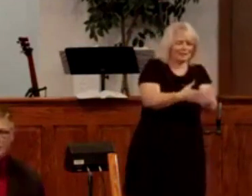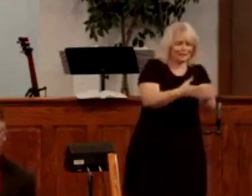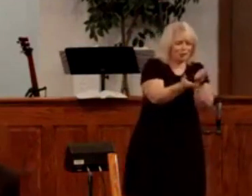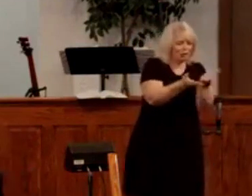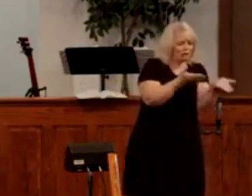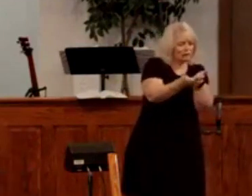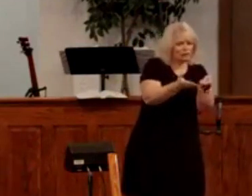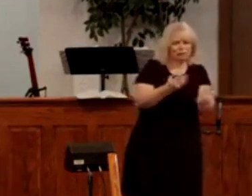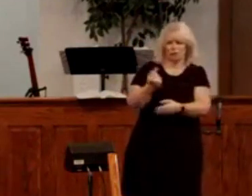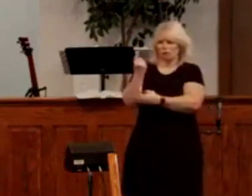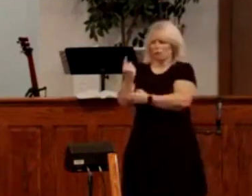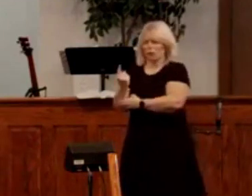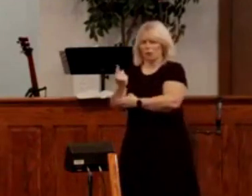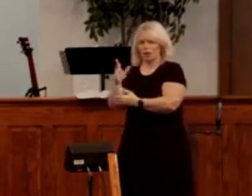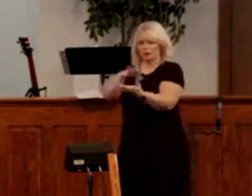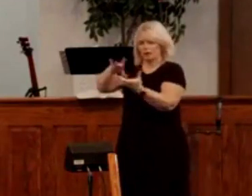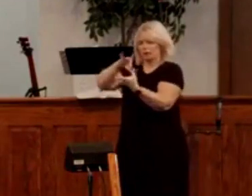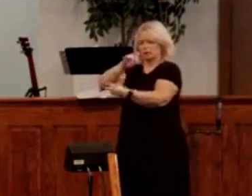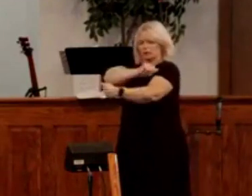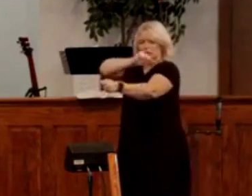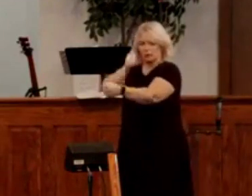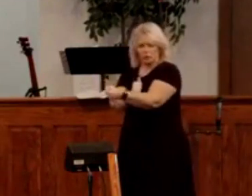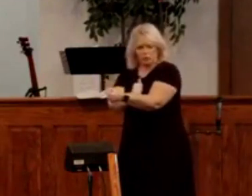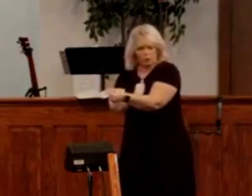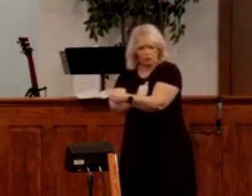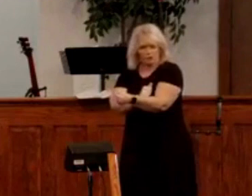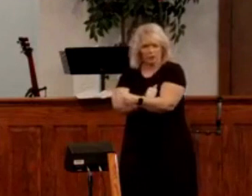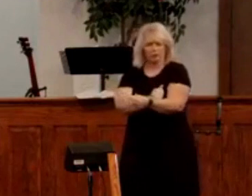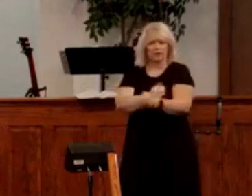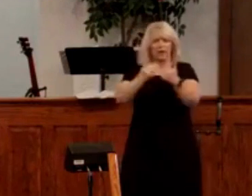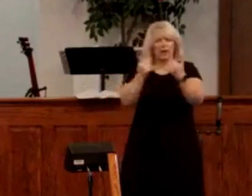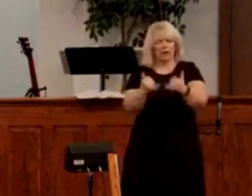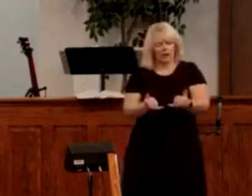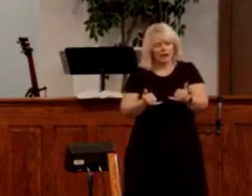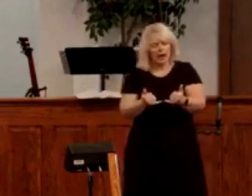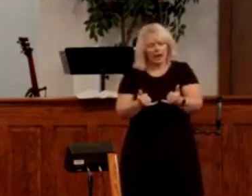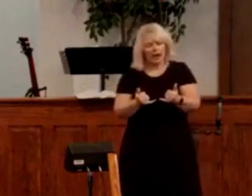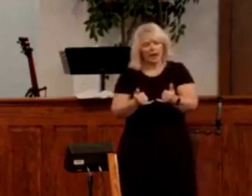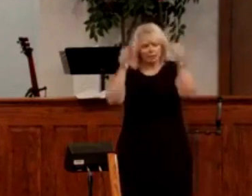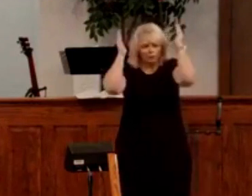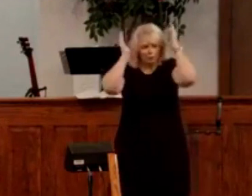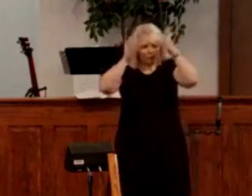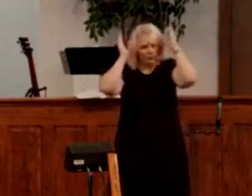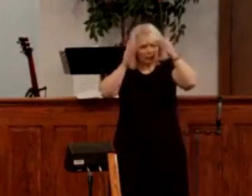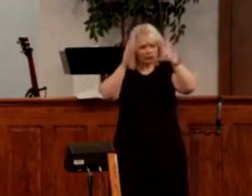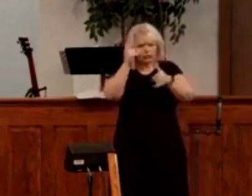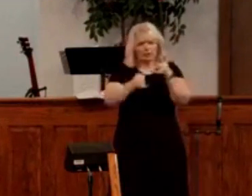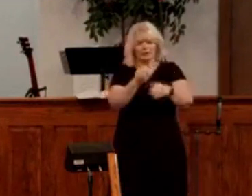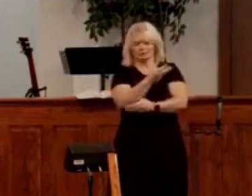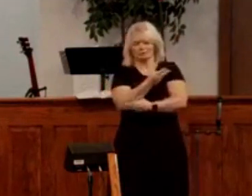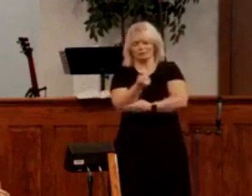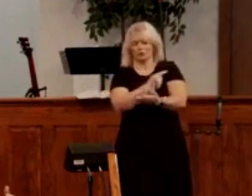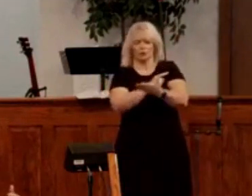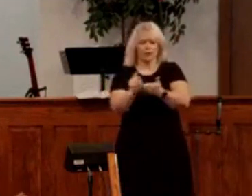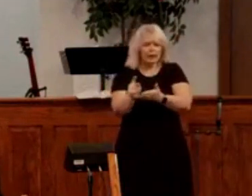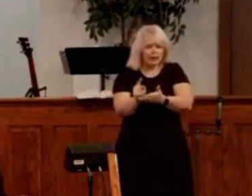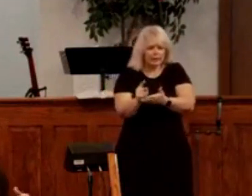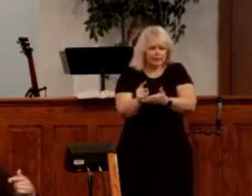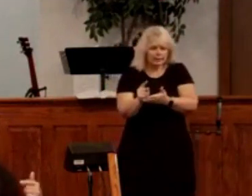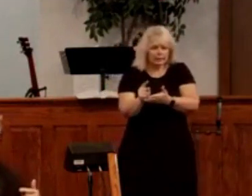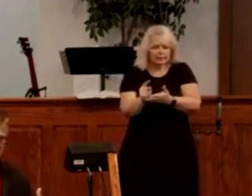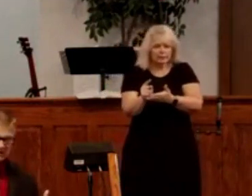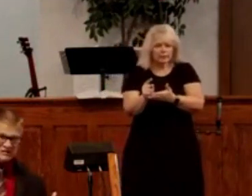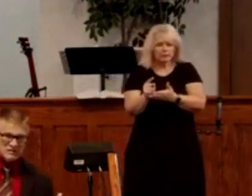service, and one is a spiritual authority. And now where we've got to, if you paid attention the last couple weeks, we've gotten to